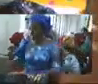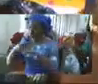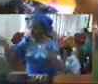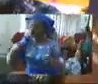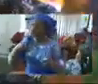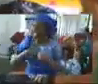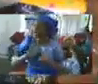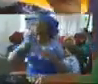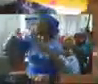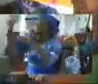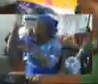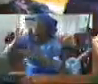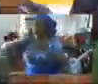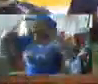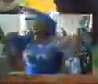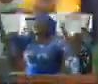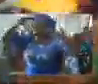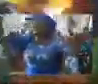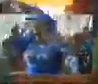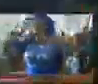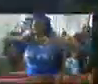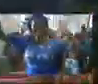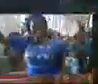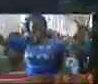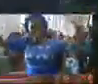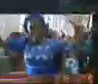Let somebody shout hallelujah.